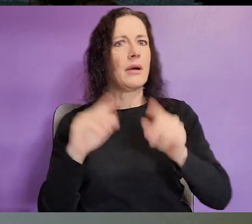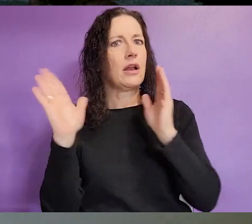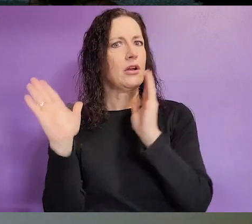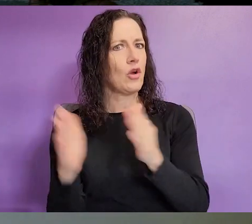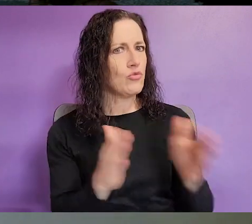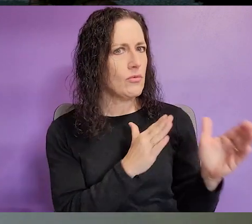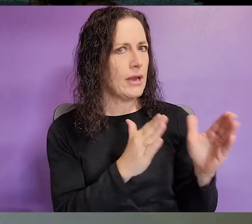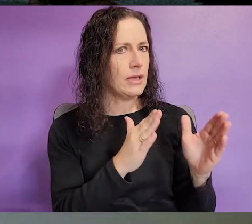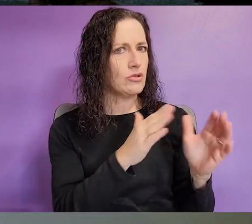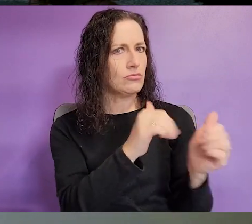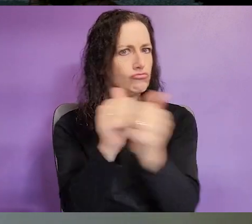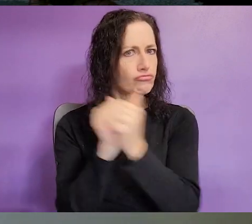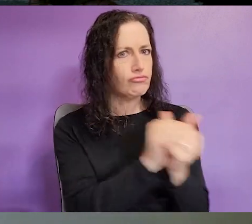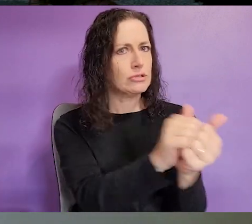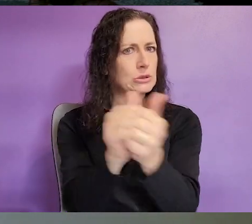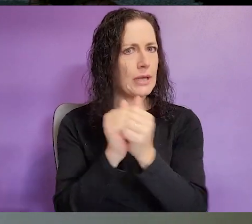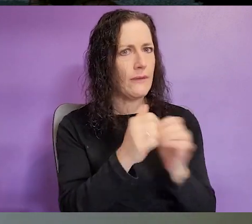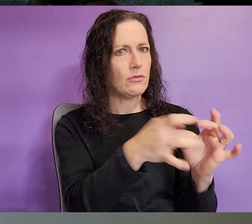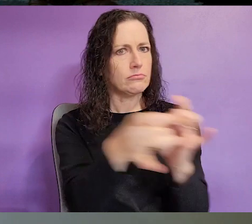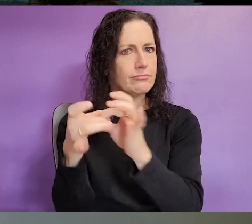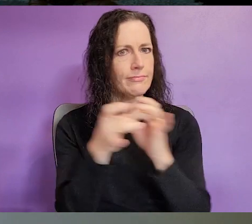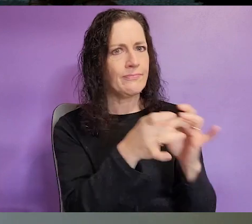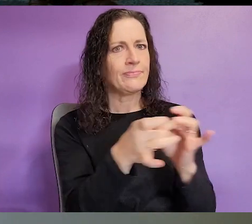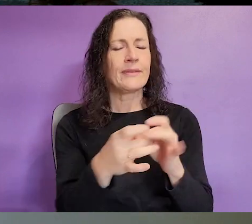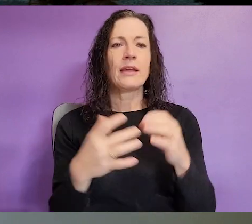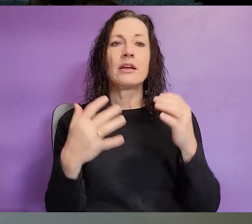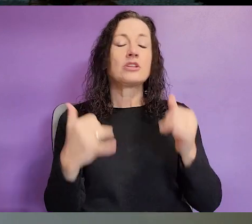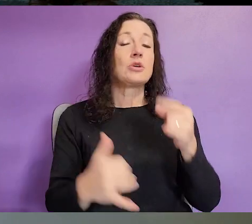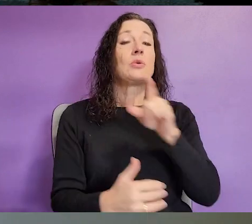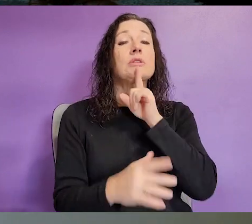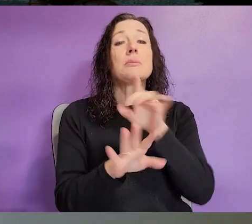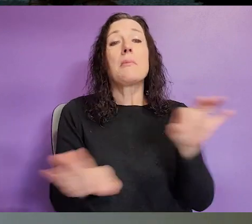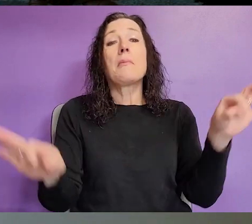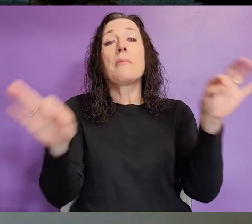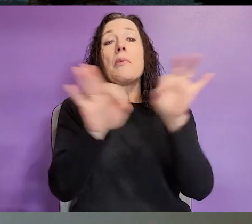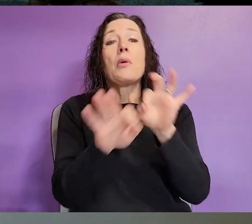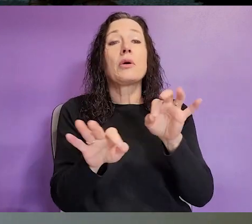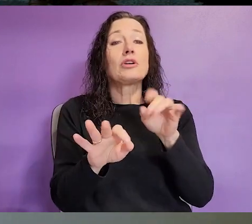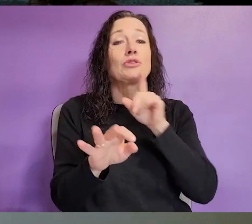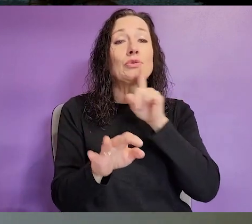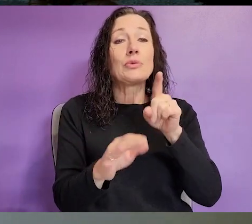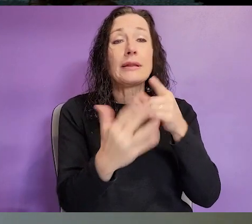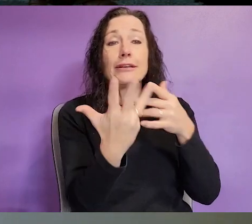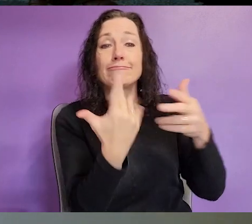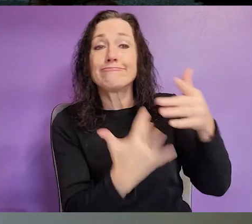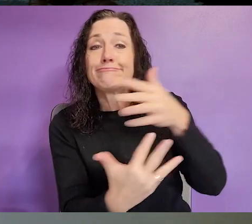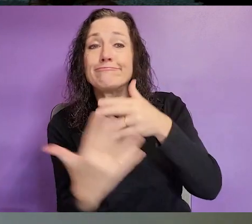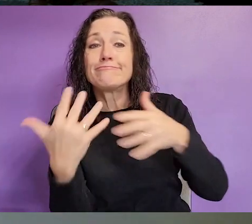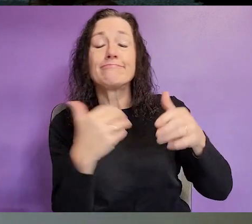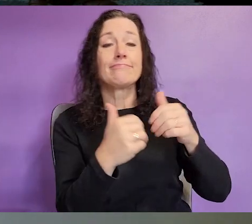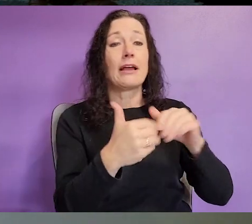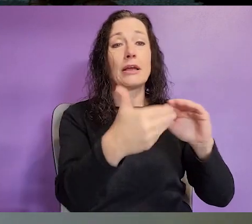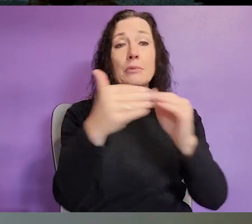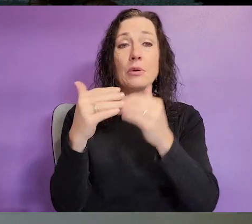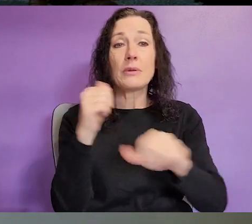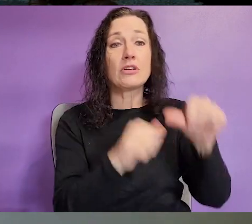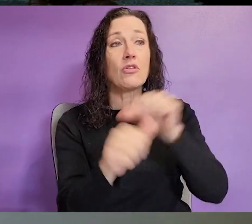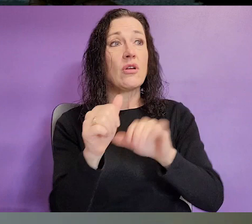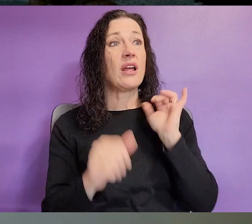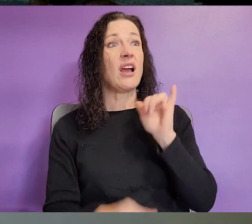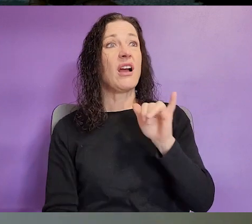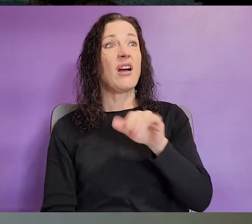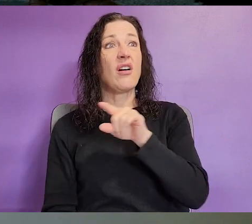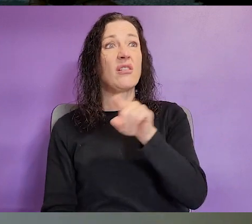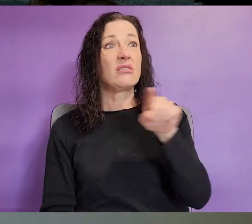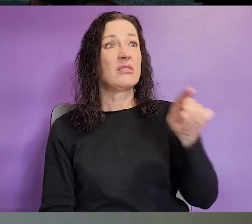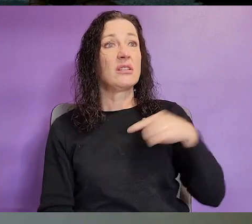around, I think it's a very good thing to be in community and to look around. These are